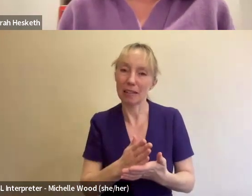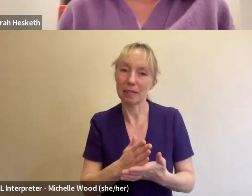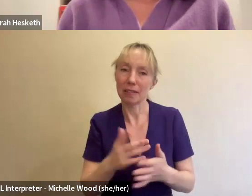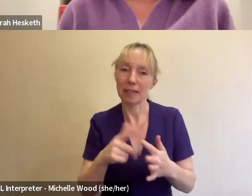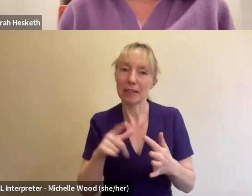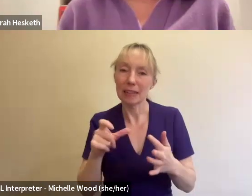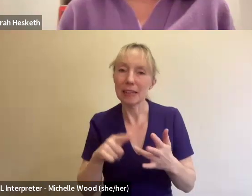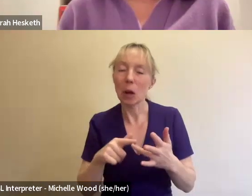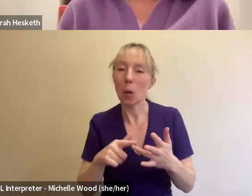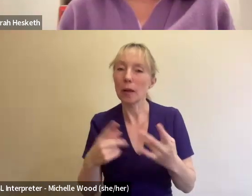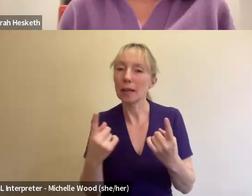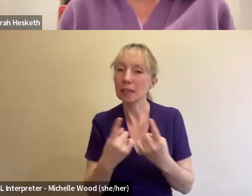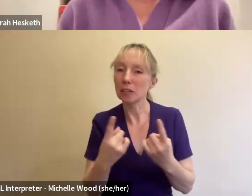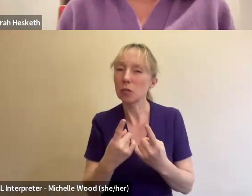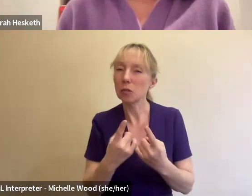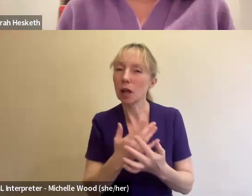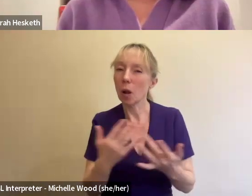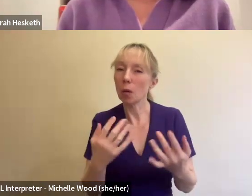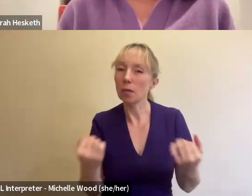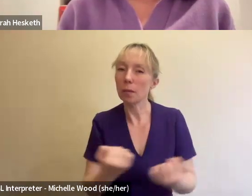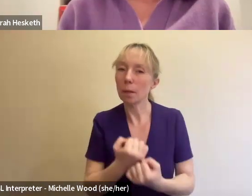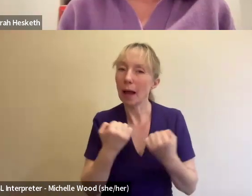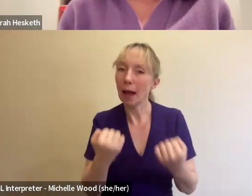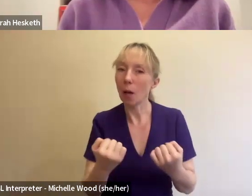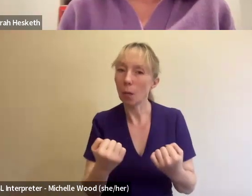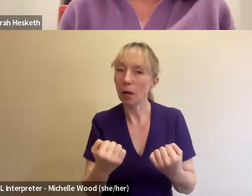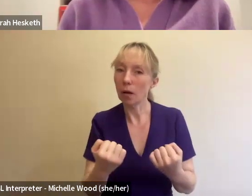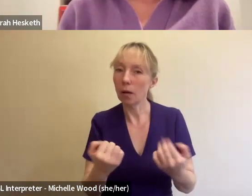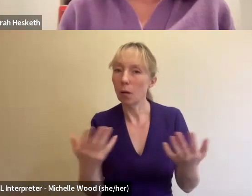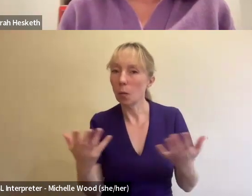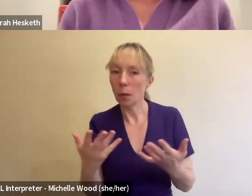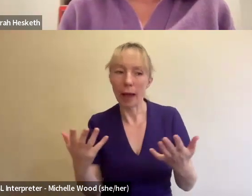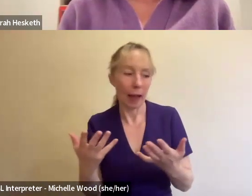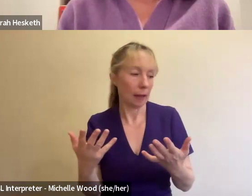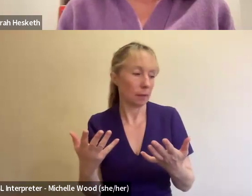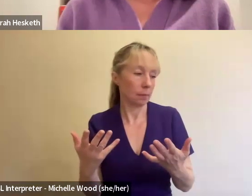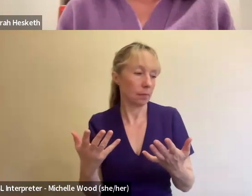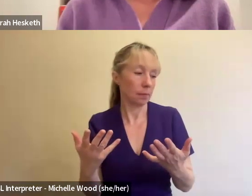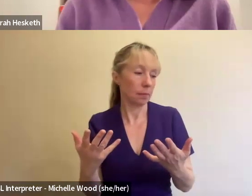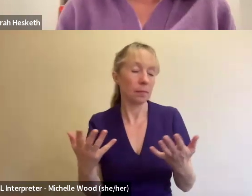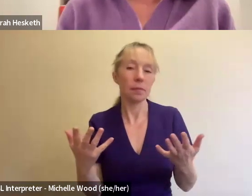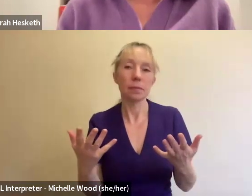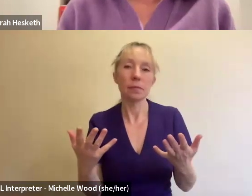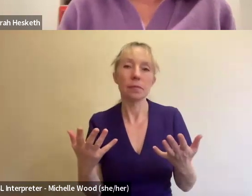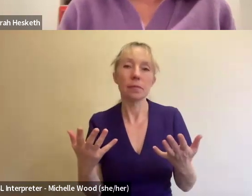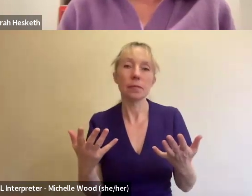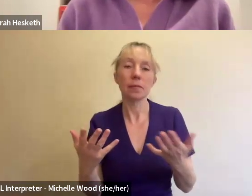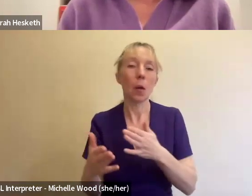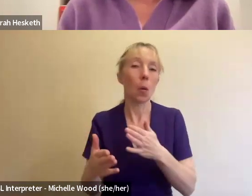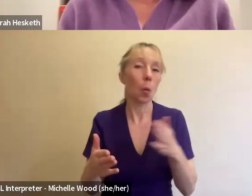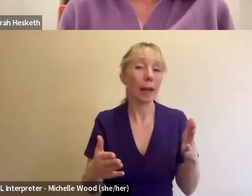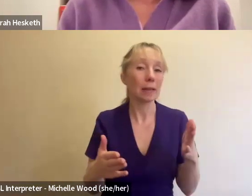ecological issues, a lot of the power is sitting in the hands of Western